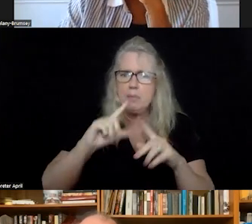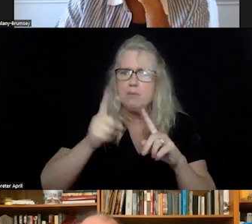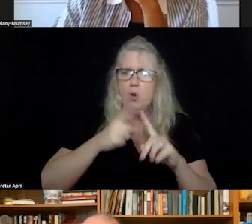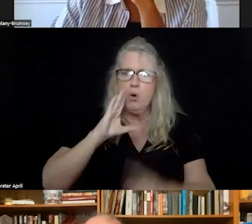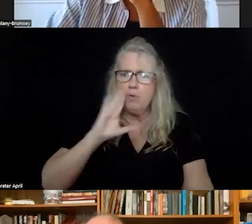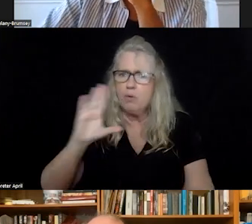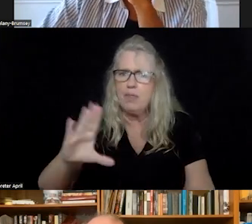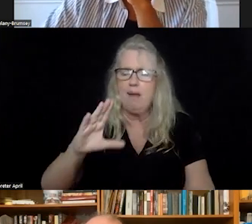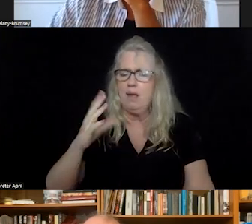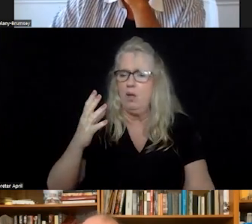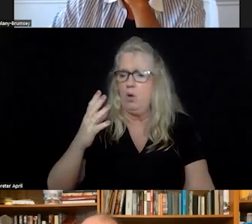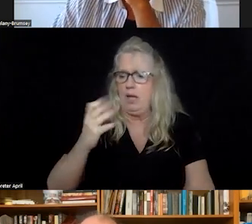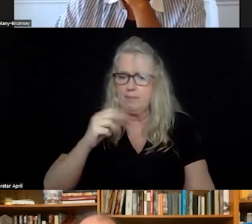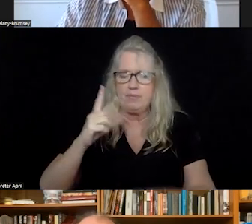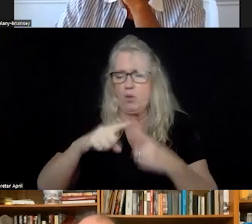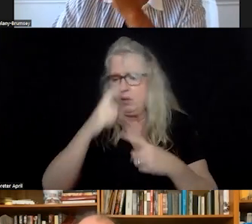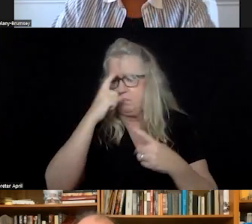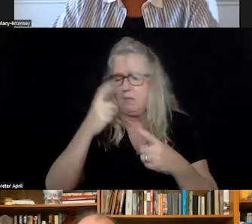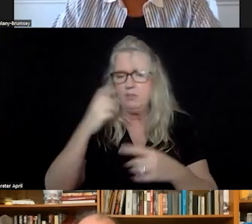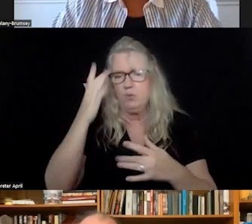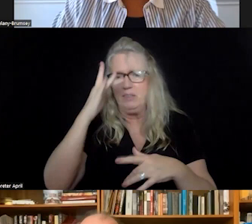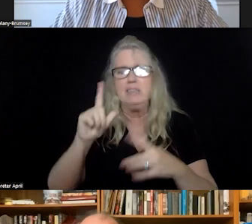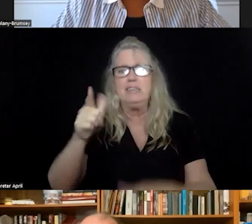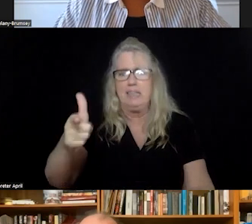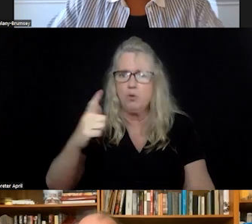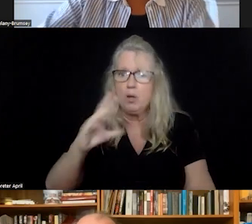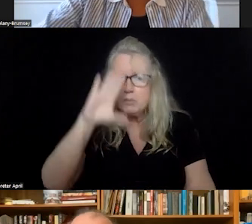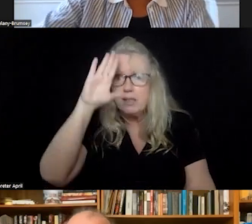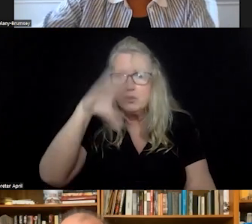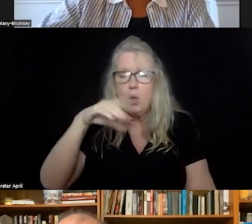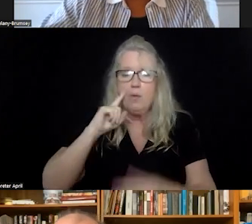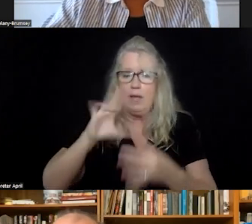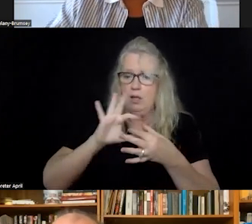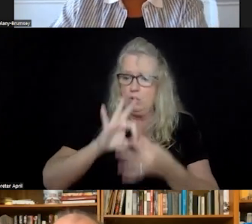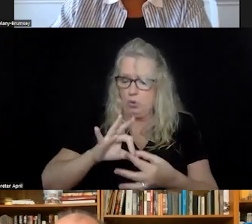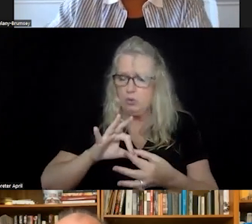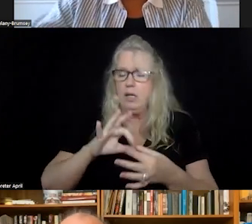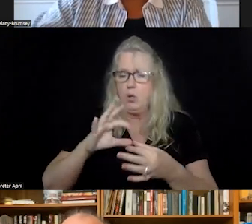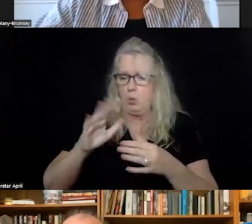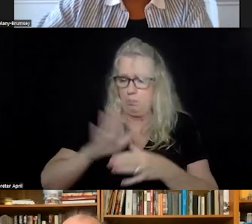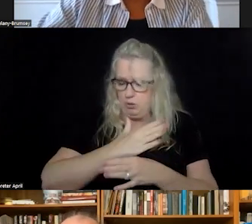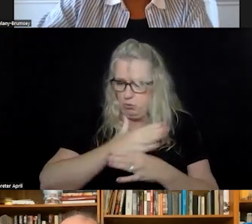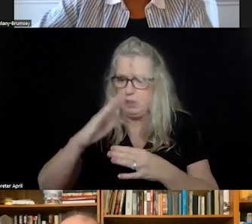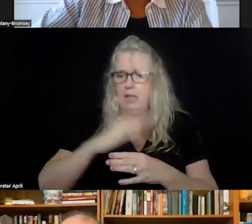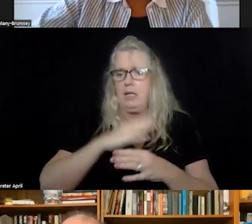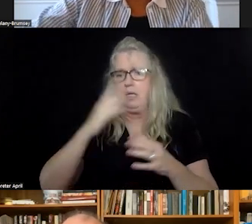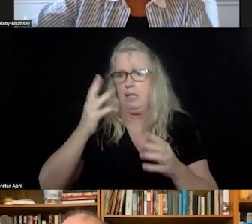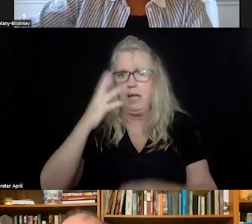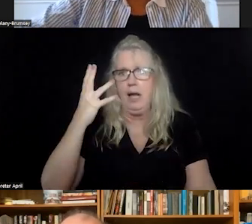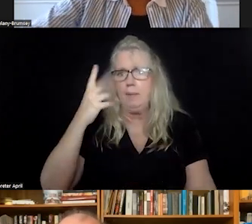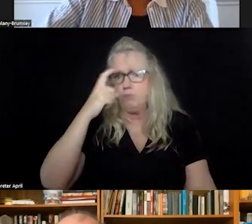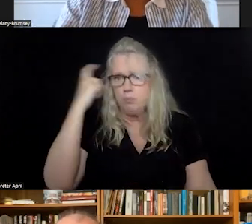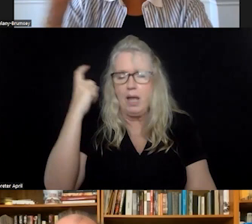disorder or mental illness later on. We know that there's an association between traumatic brain